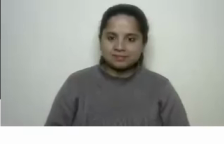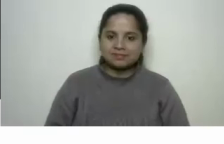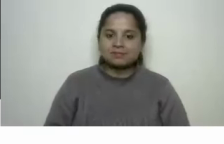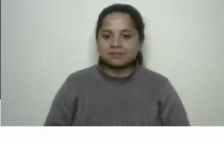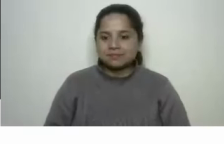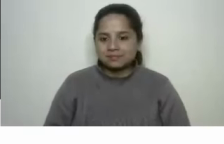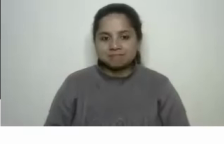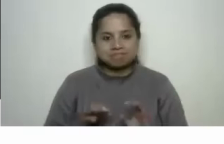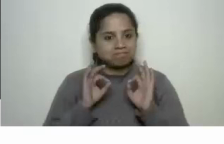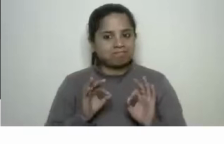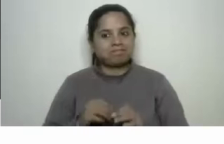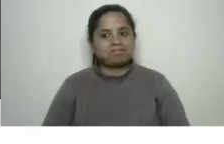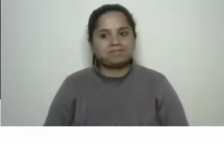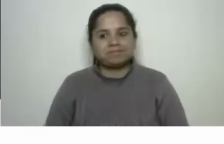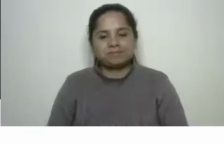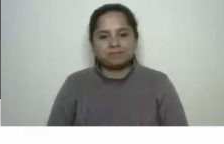great.